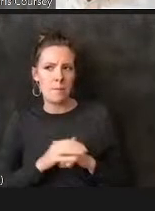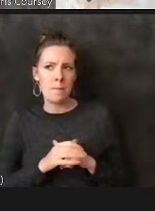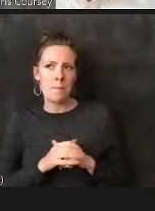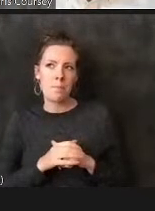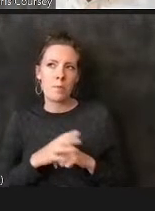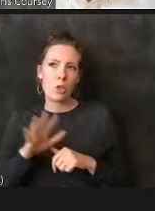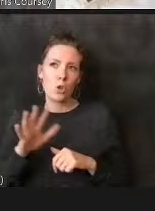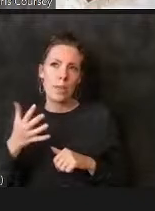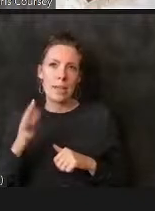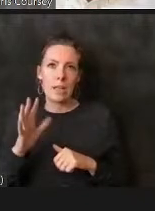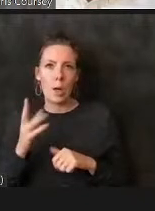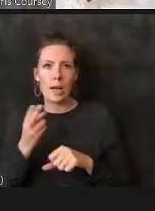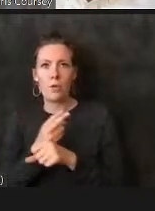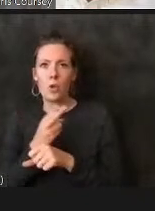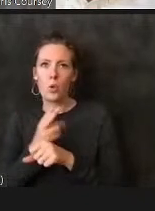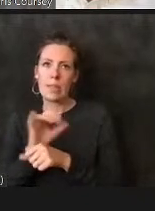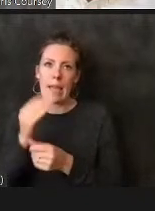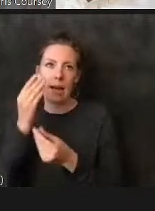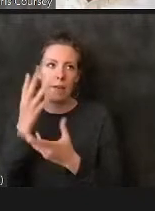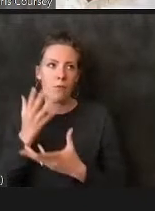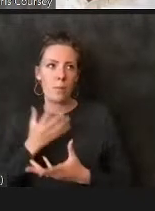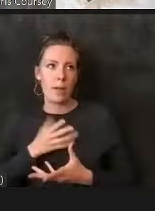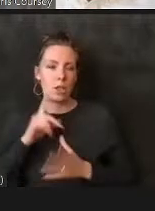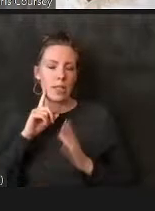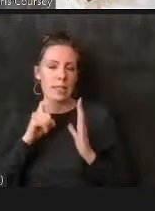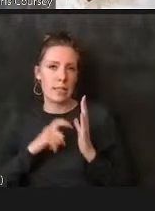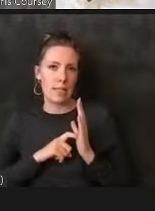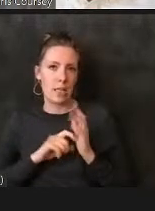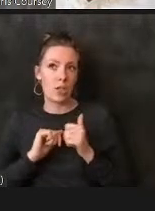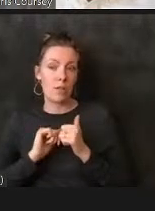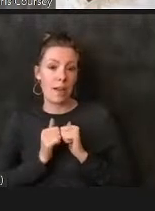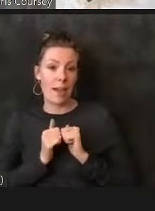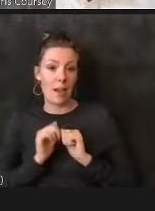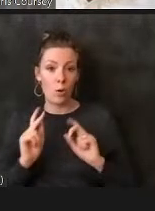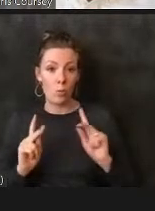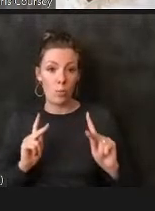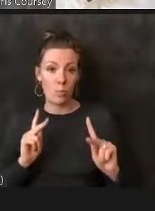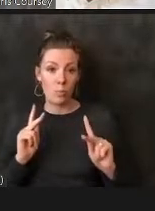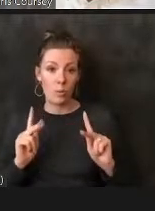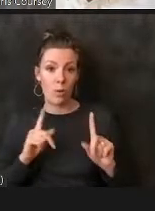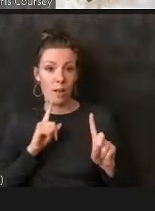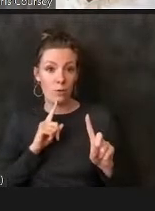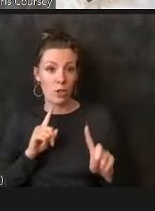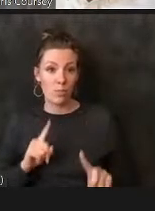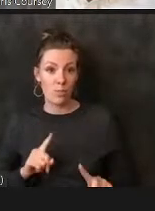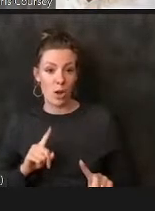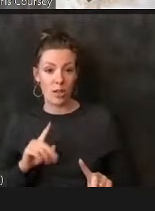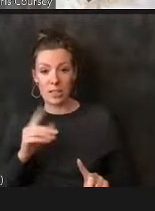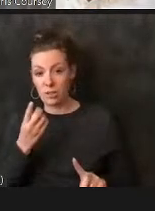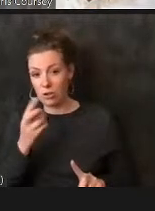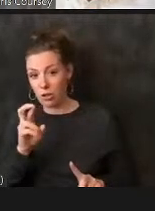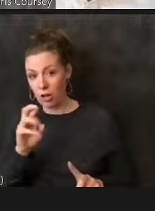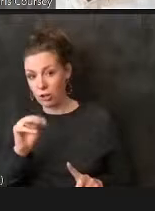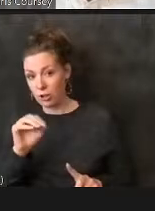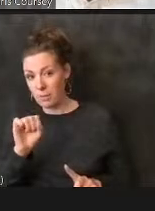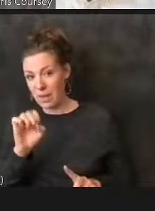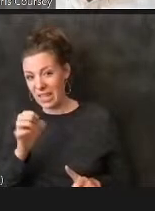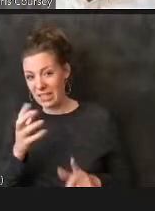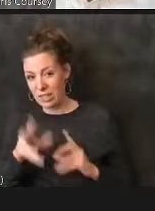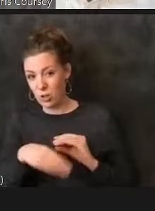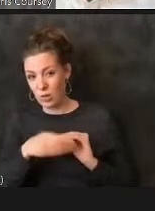of use that as an indication of how people have responded. Dr. Mace, do you have any other thoughts on that?